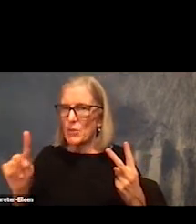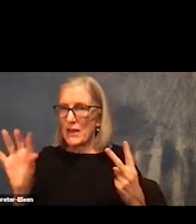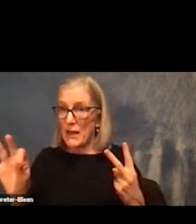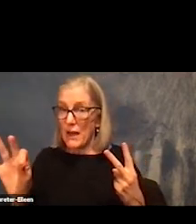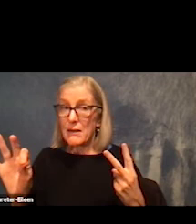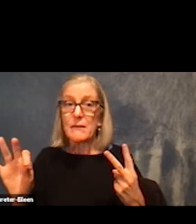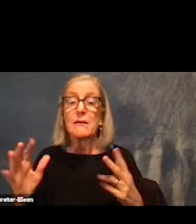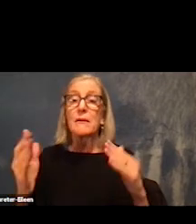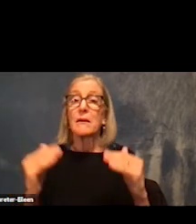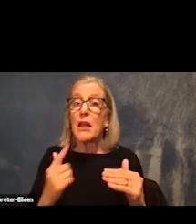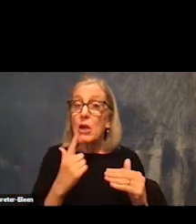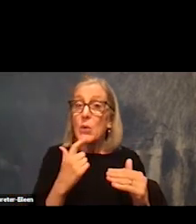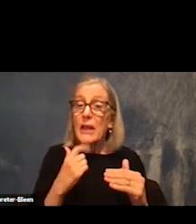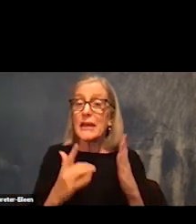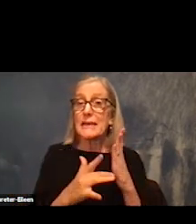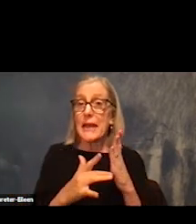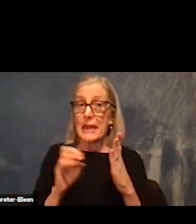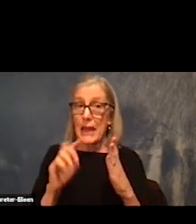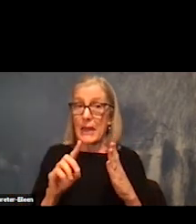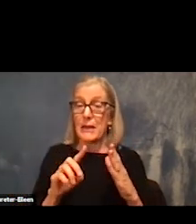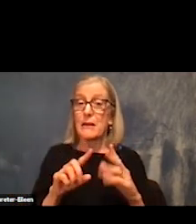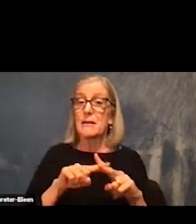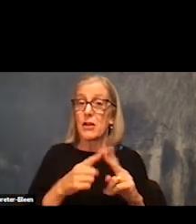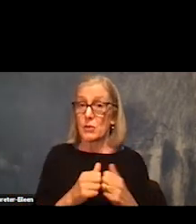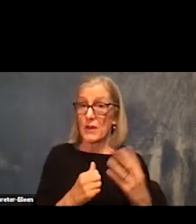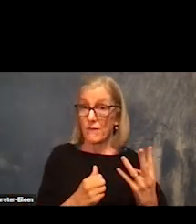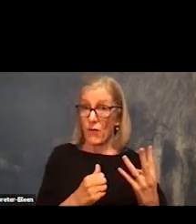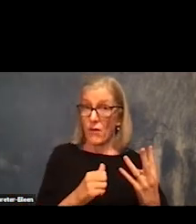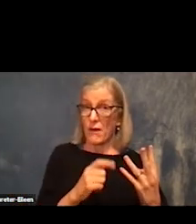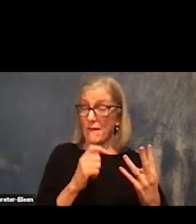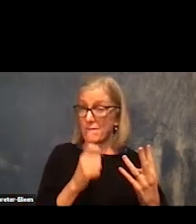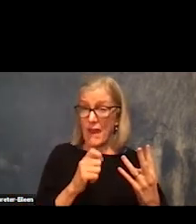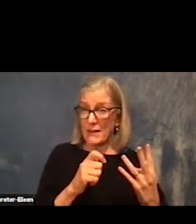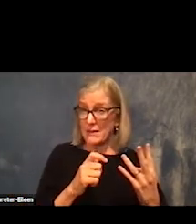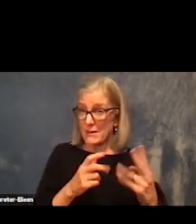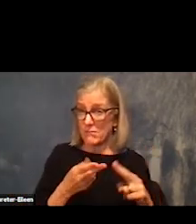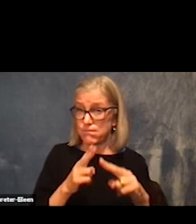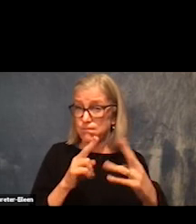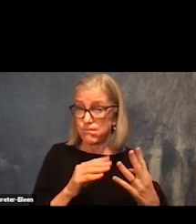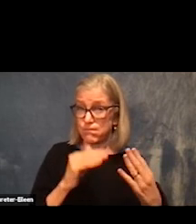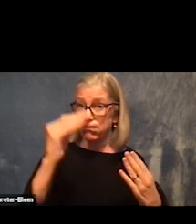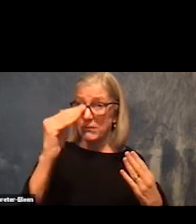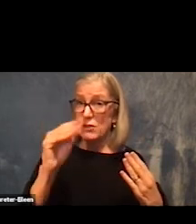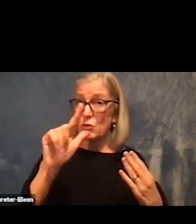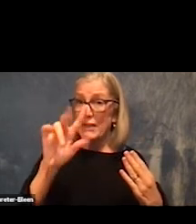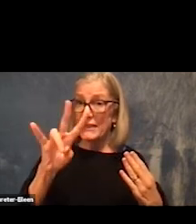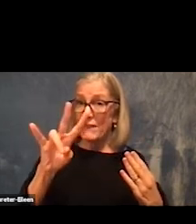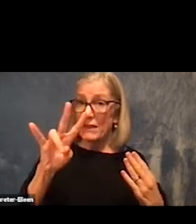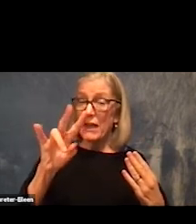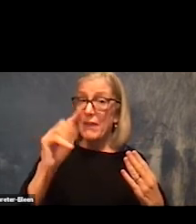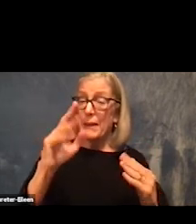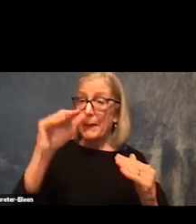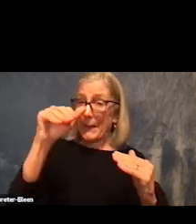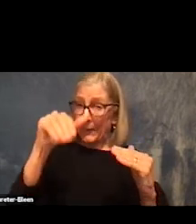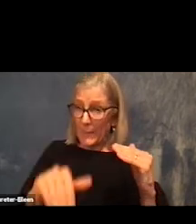tech ed. It begins with a 4 in week 1, climbing rapidly to 27 in week 4, and then sharply drops in